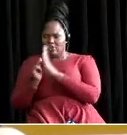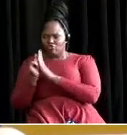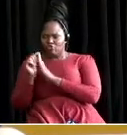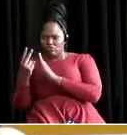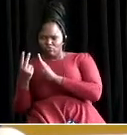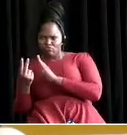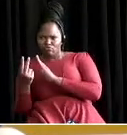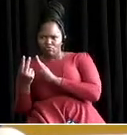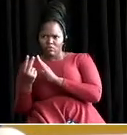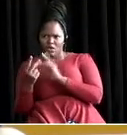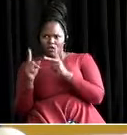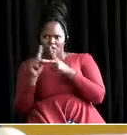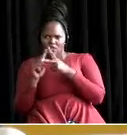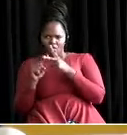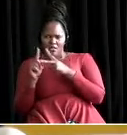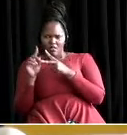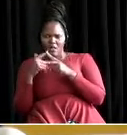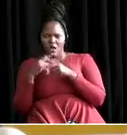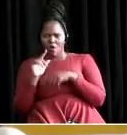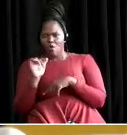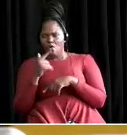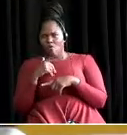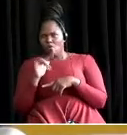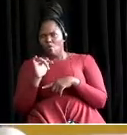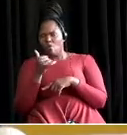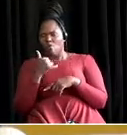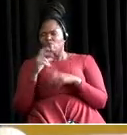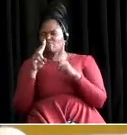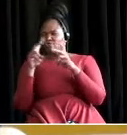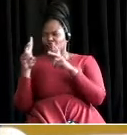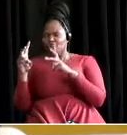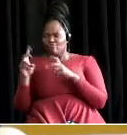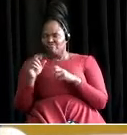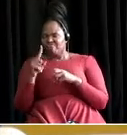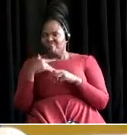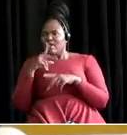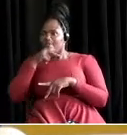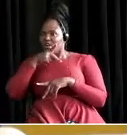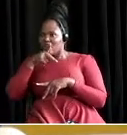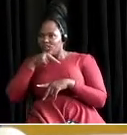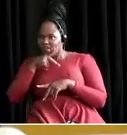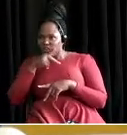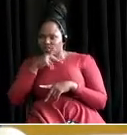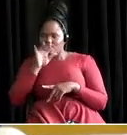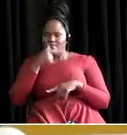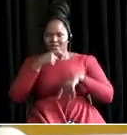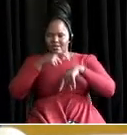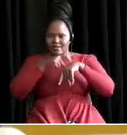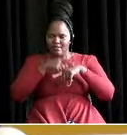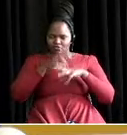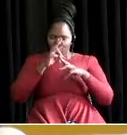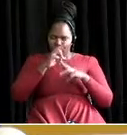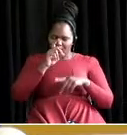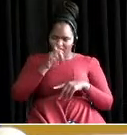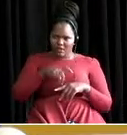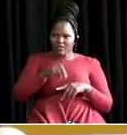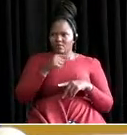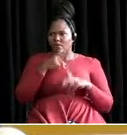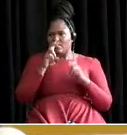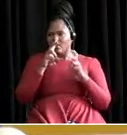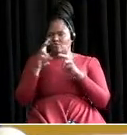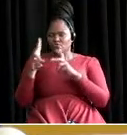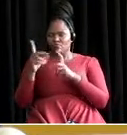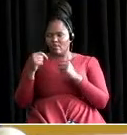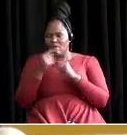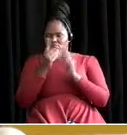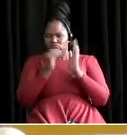agenda. All other issues will be dealt with on Friday. Please, on Friday, be punctual, because besides the issues